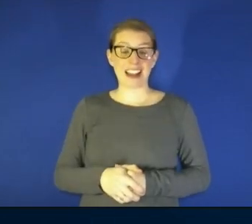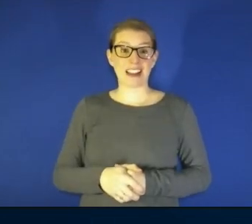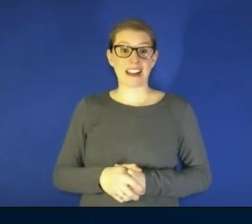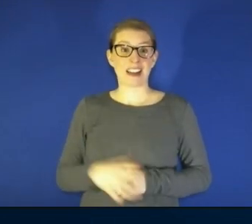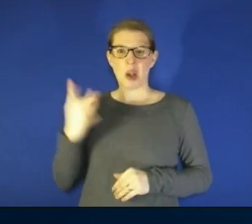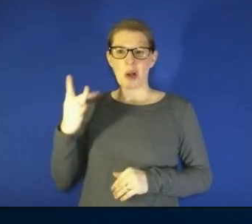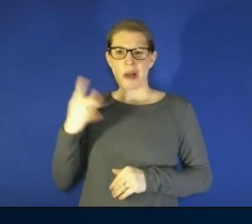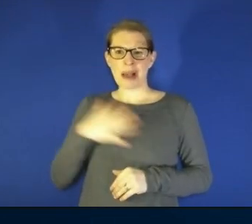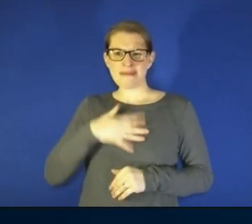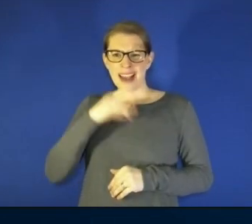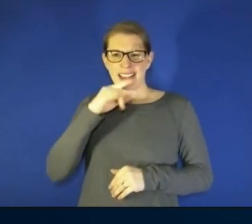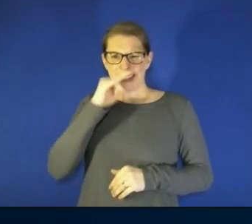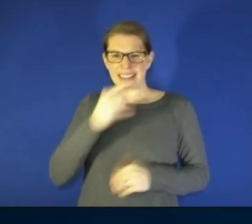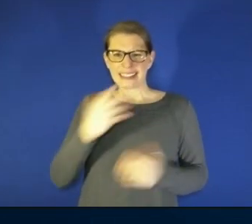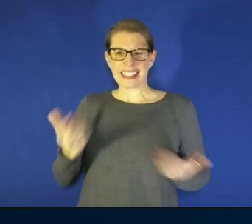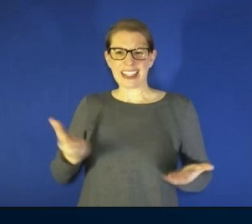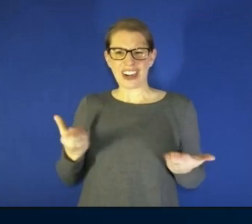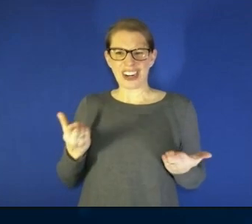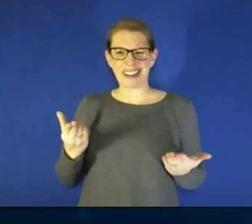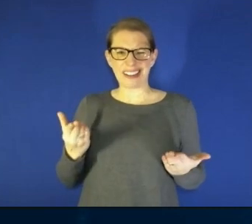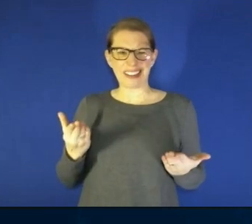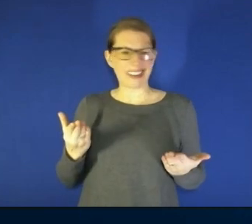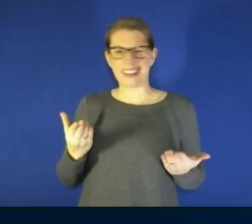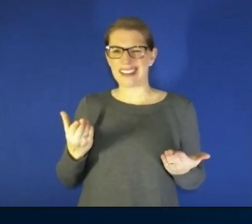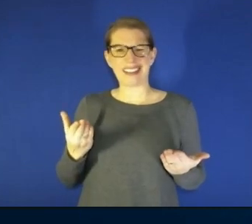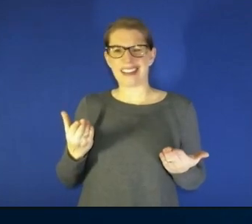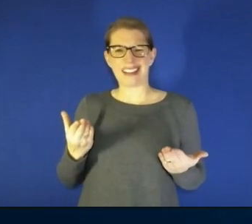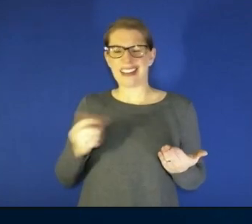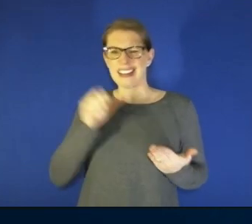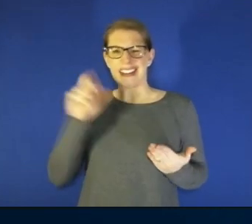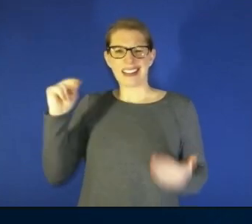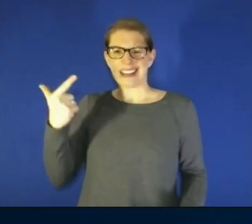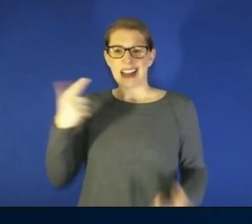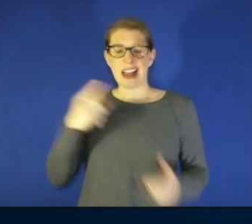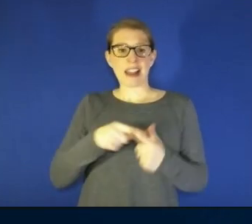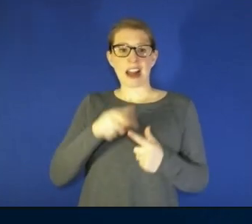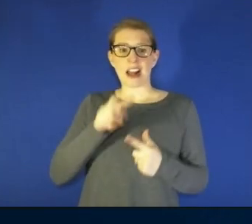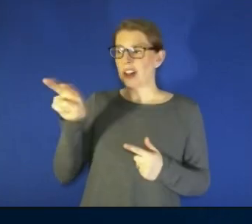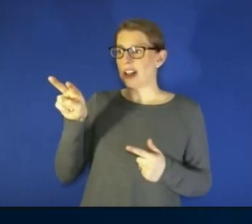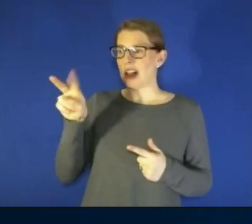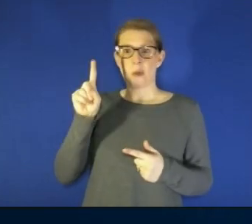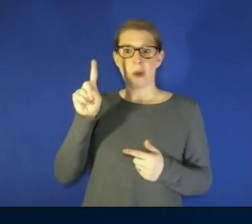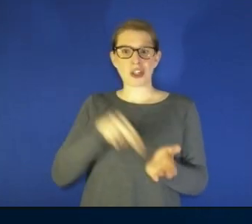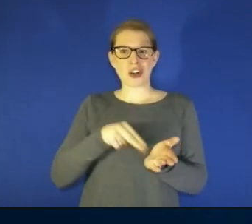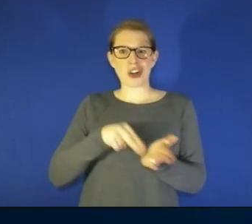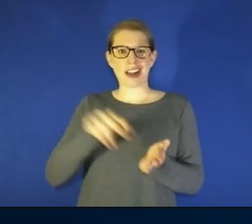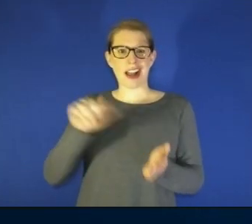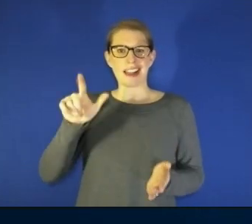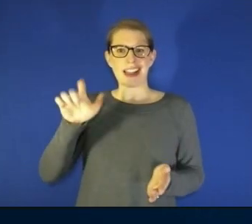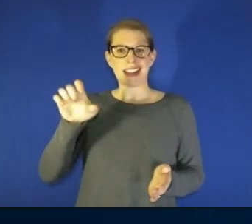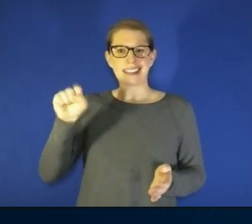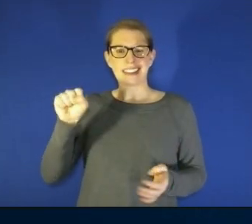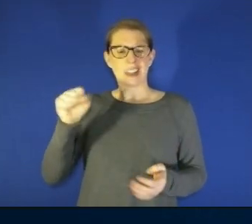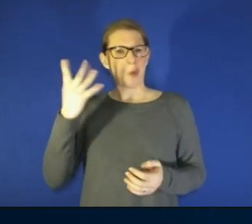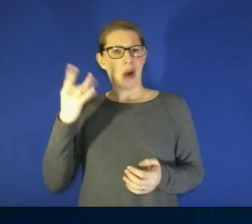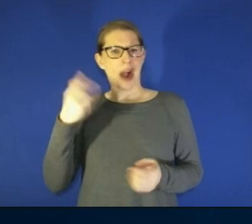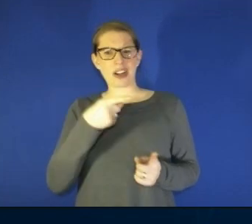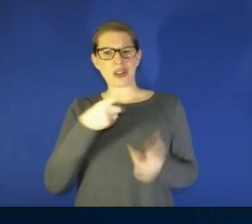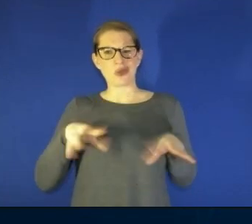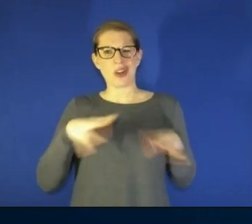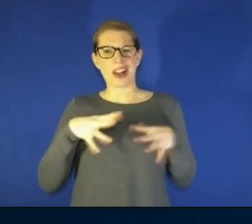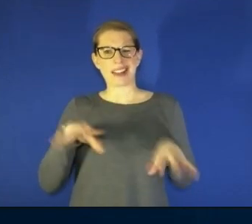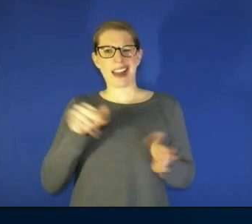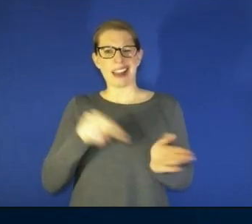kids here? I was like, that's not good. And then I looked over and I thought one of the nurses was Alexis, and I was like, why are you dressed as a nurse?